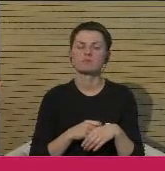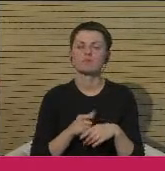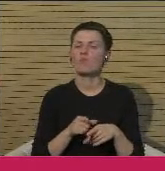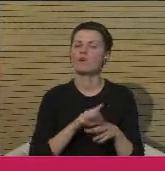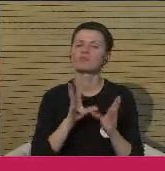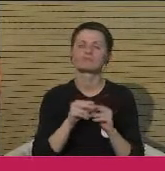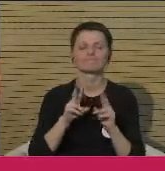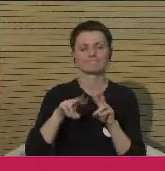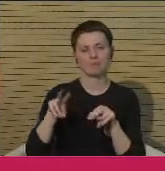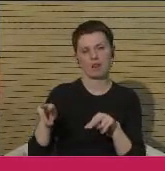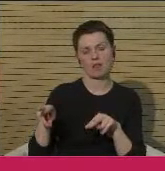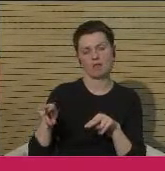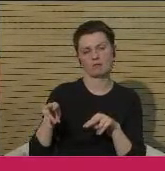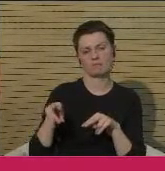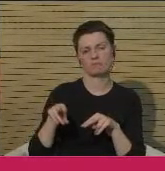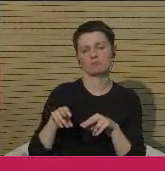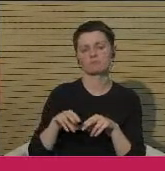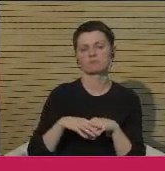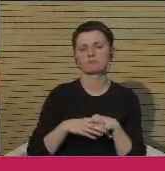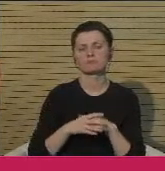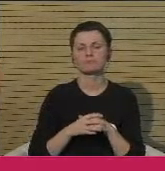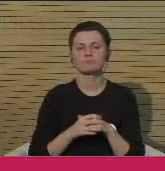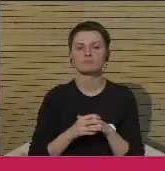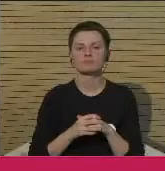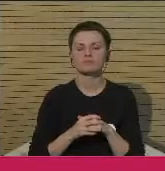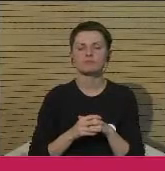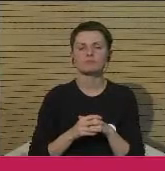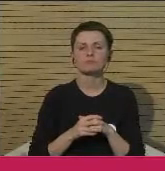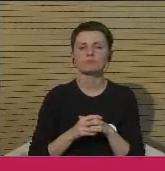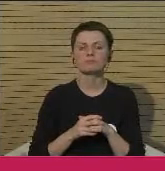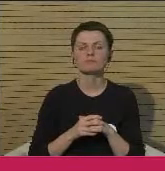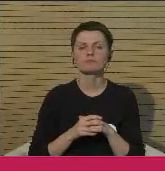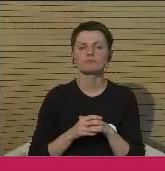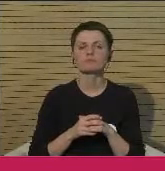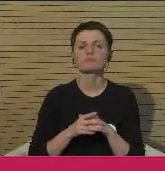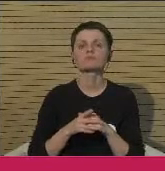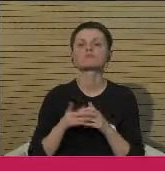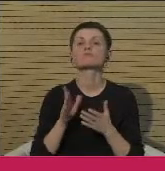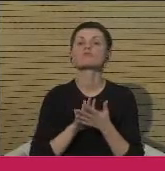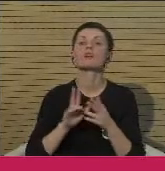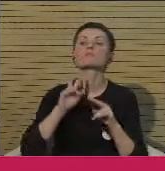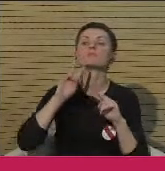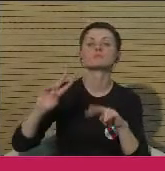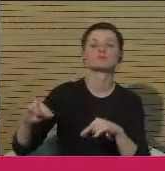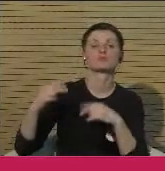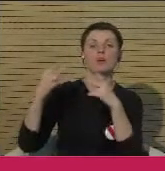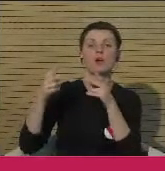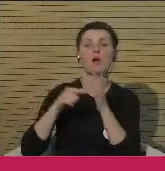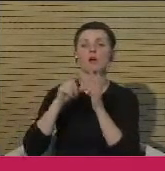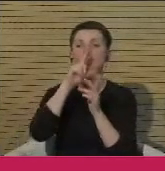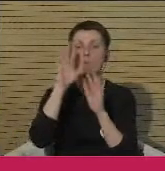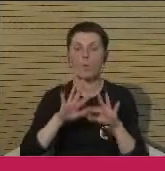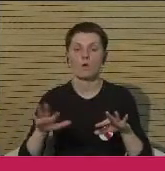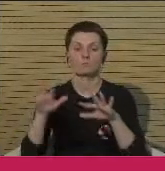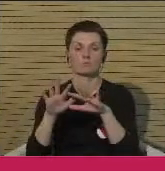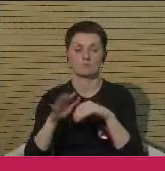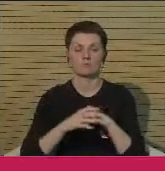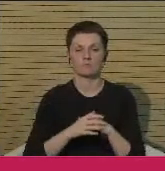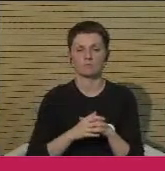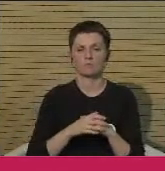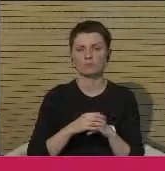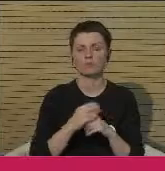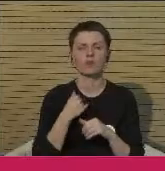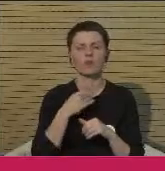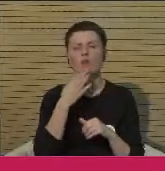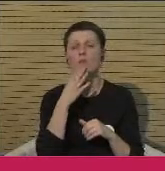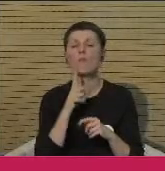weeks, now I would say everything depends on how much the representatives of the regime will